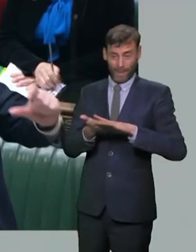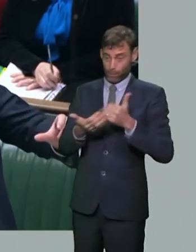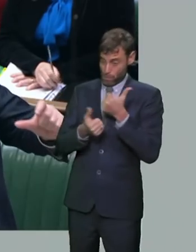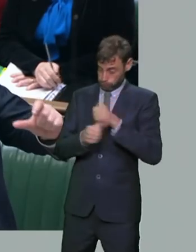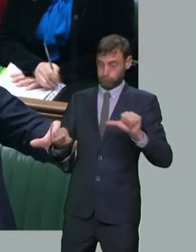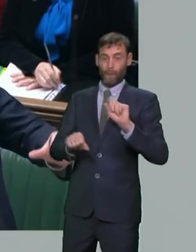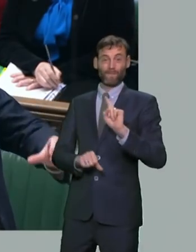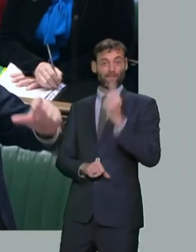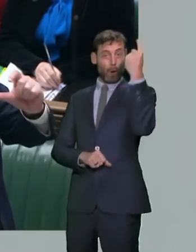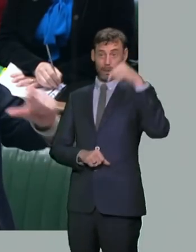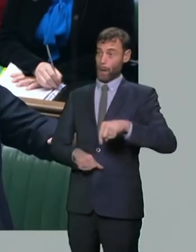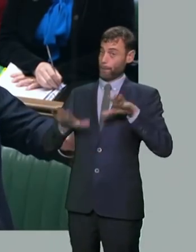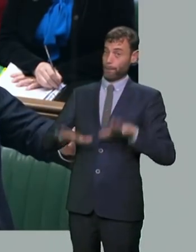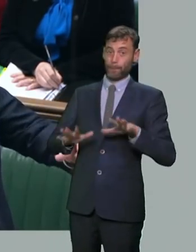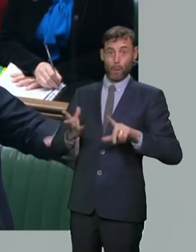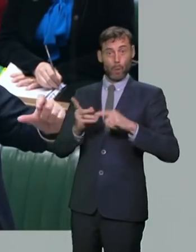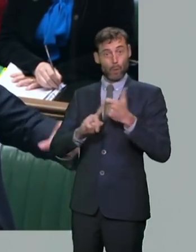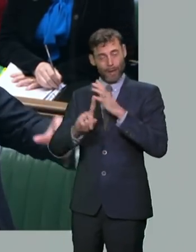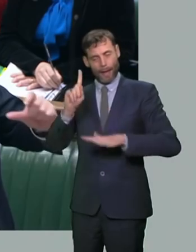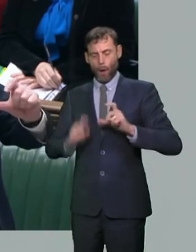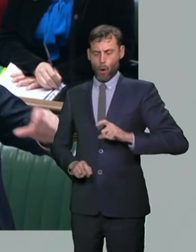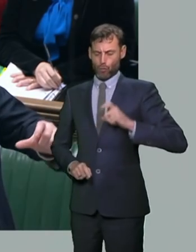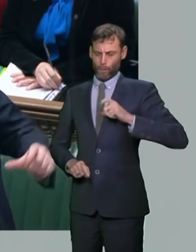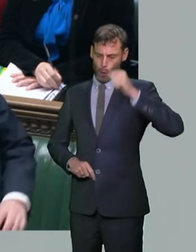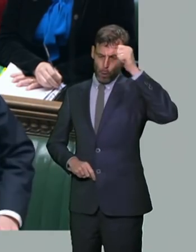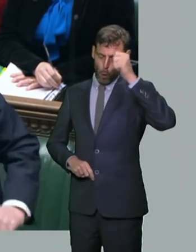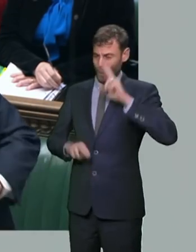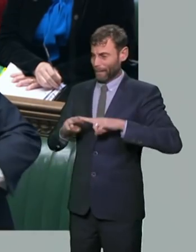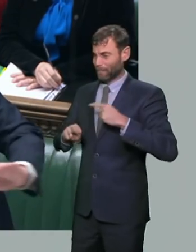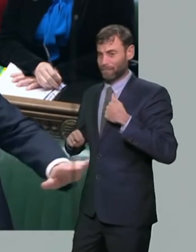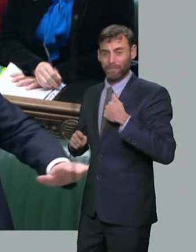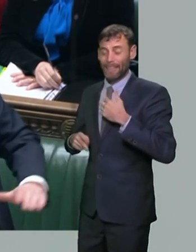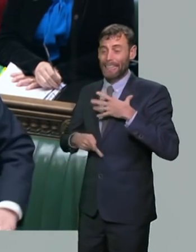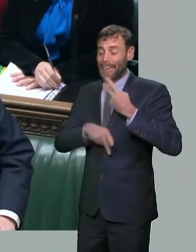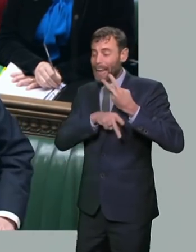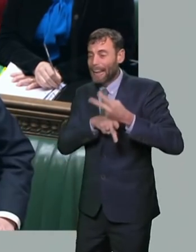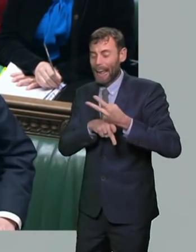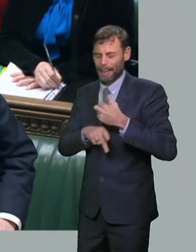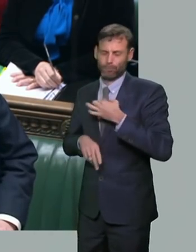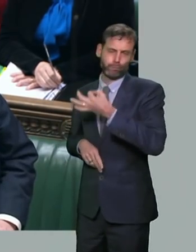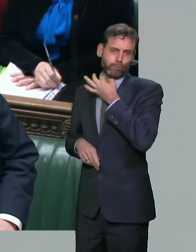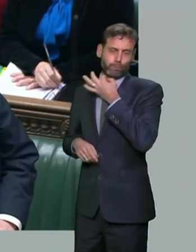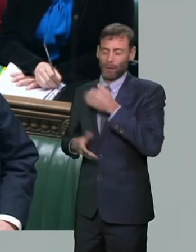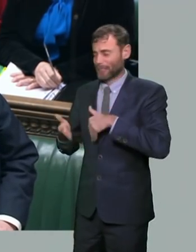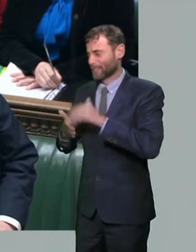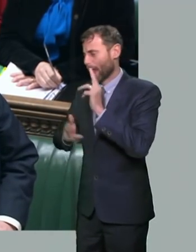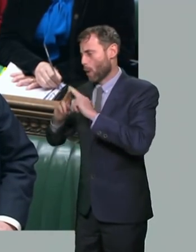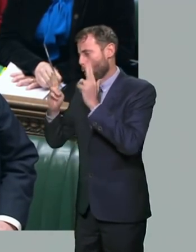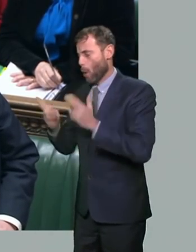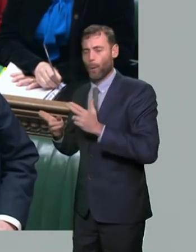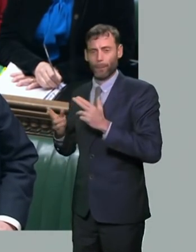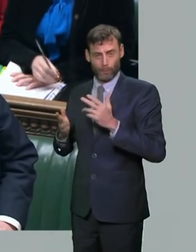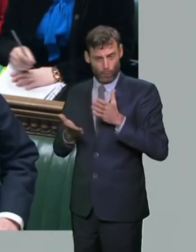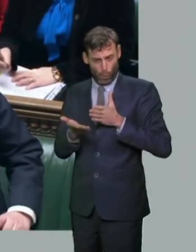time the people of this country to insure themselves against the potentially catastrophic, the otherwise otherwise catastrophic costs of